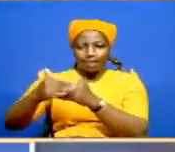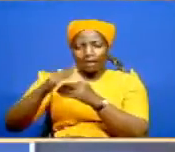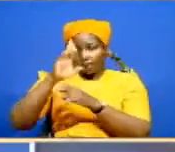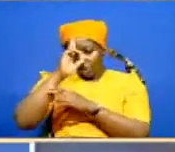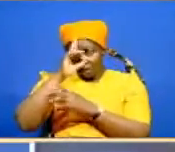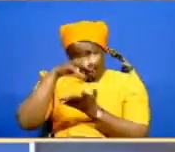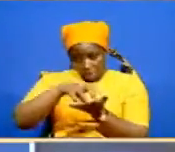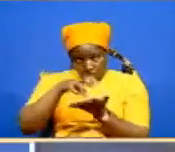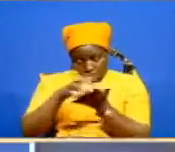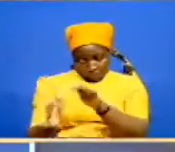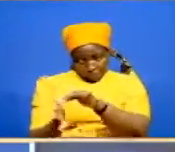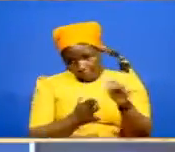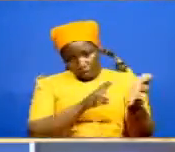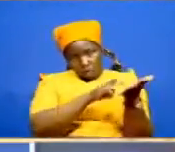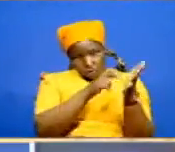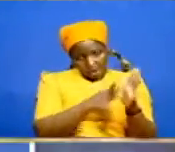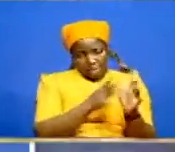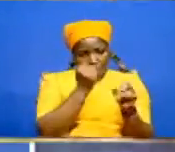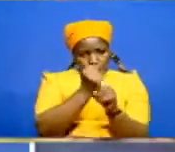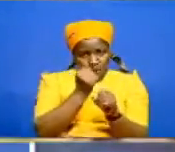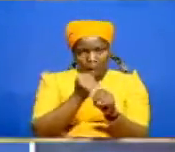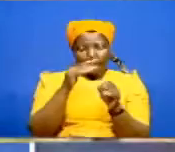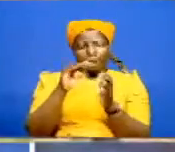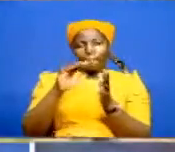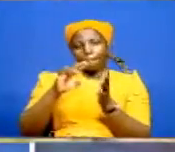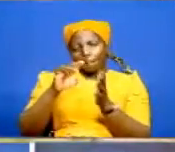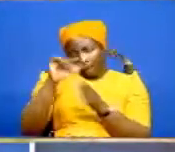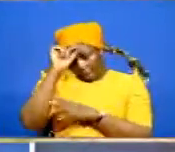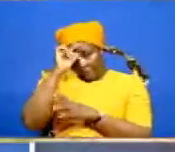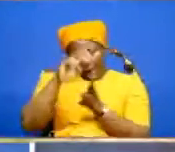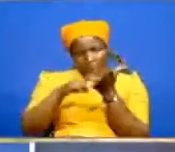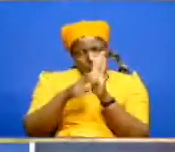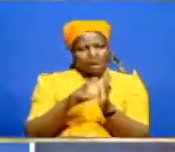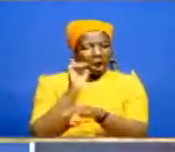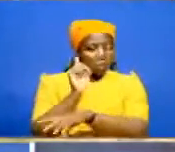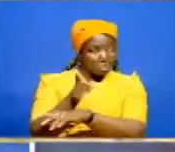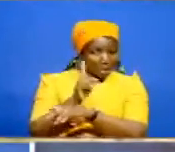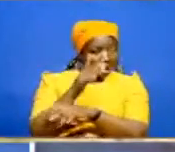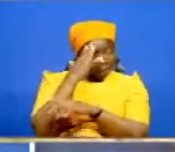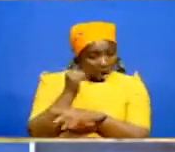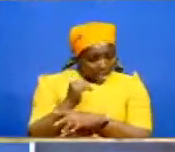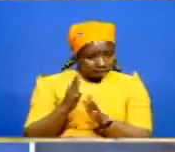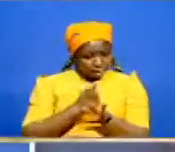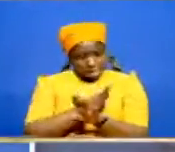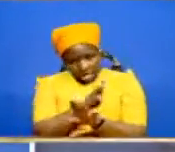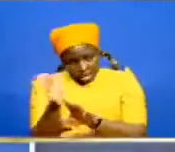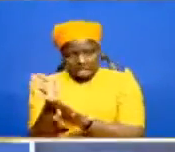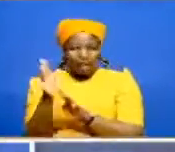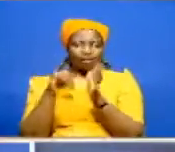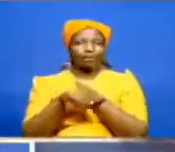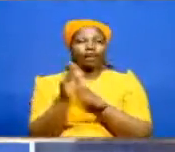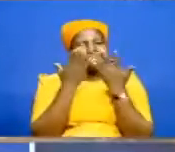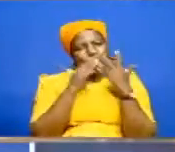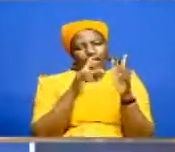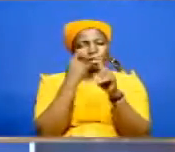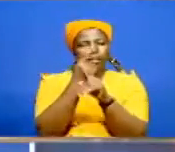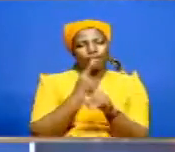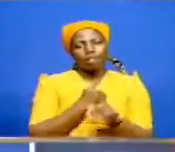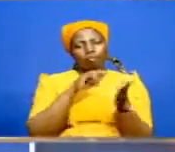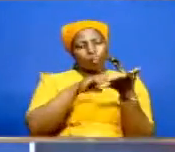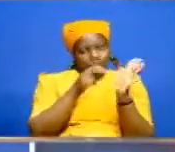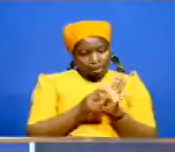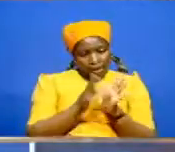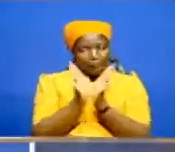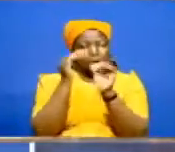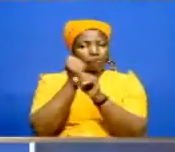Meanwhile, contractors handling government projects have been put on notice of a delay in completion of the various projects.